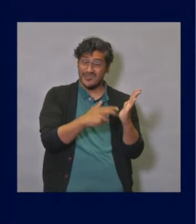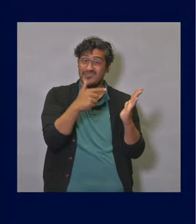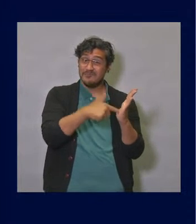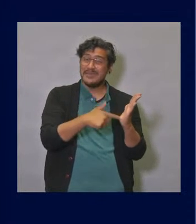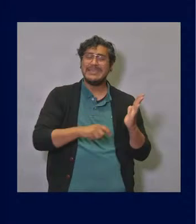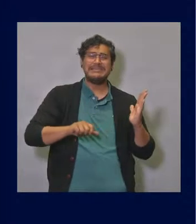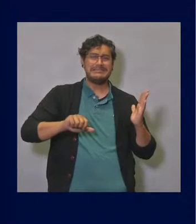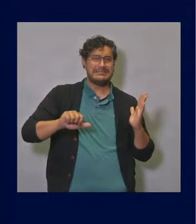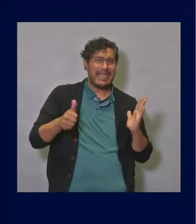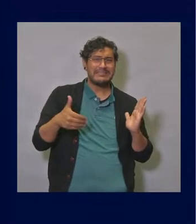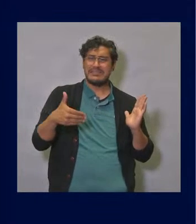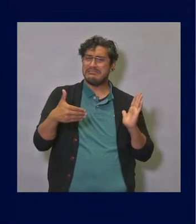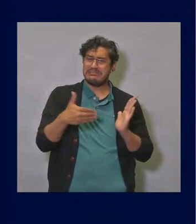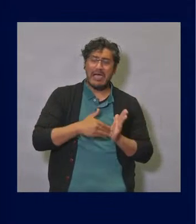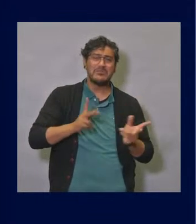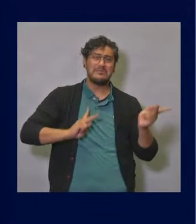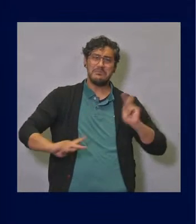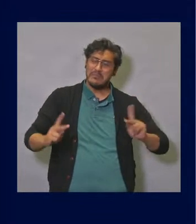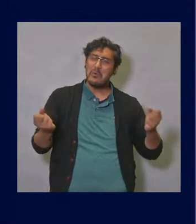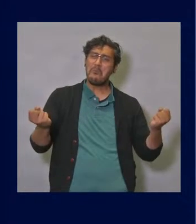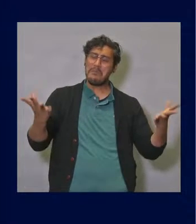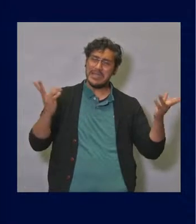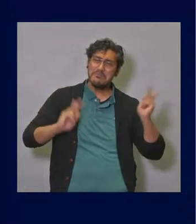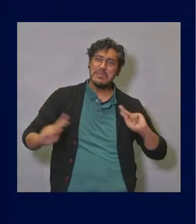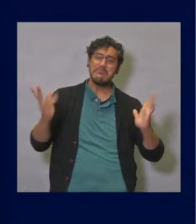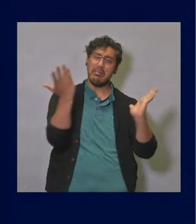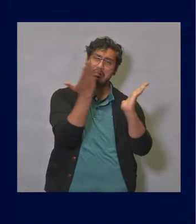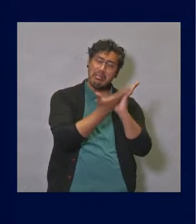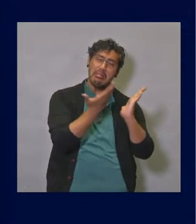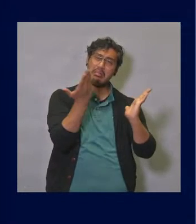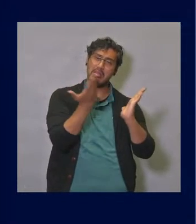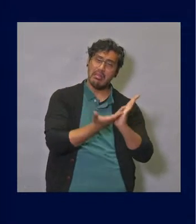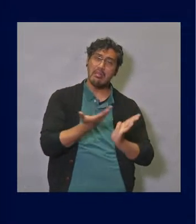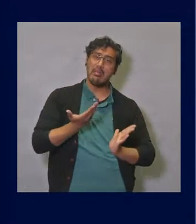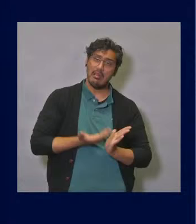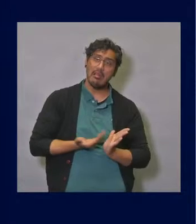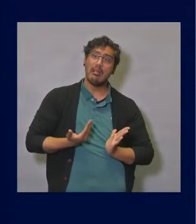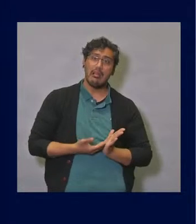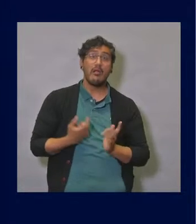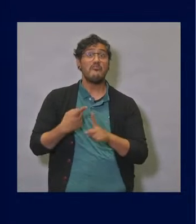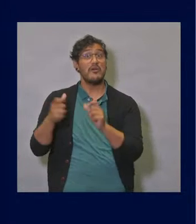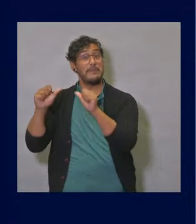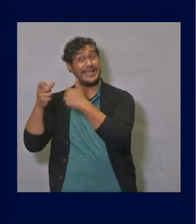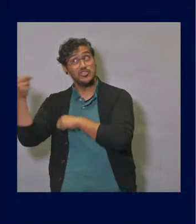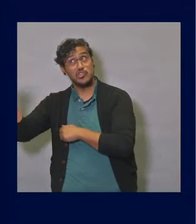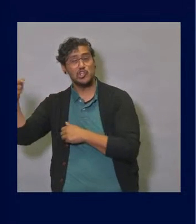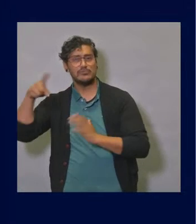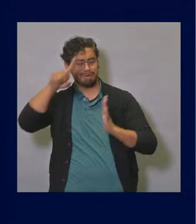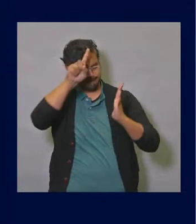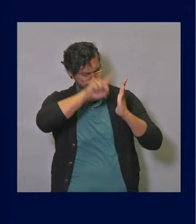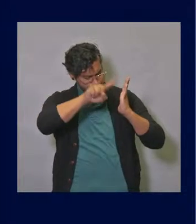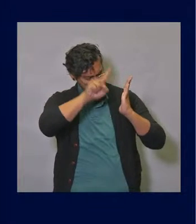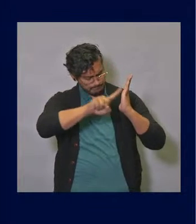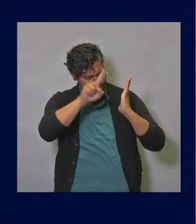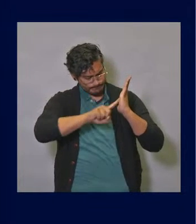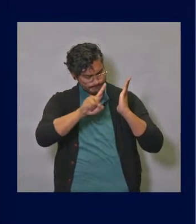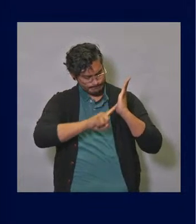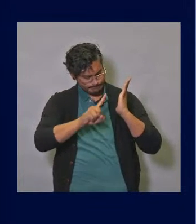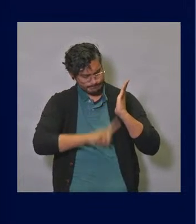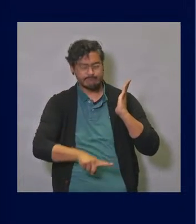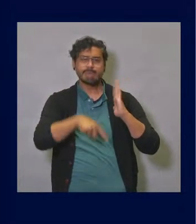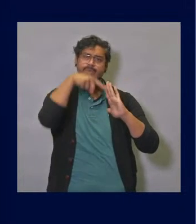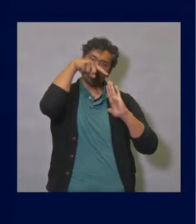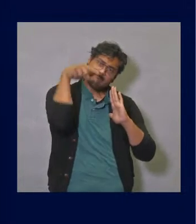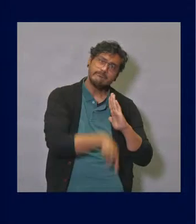thousands of people, records that have been verified independently by a regulatory agency regarded worldwide as the gold